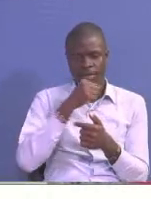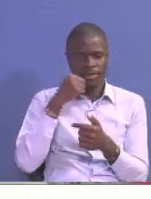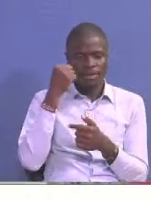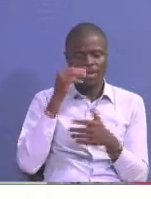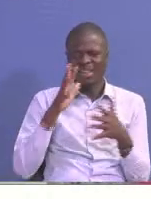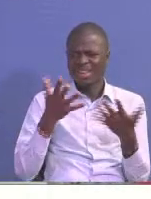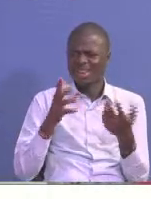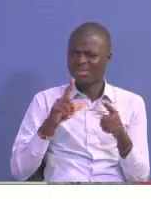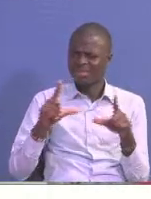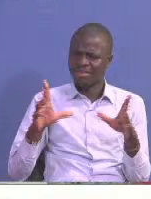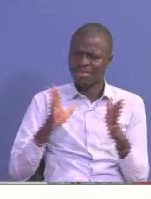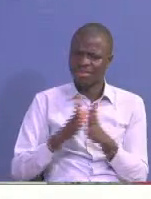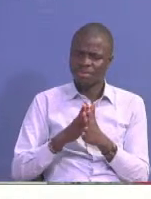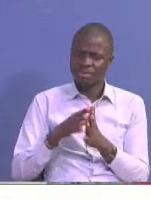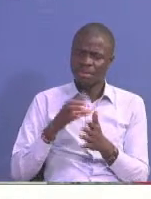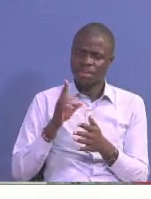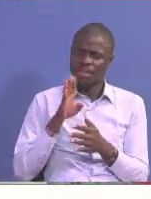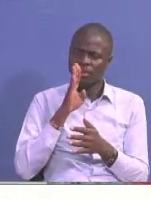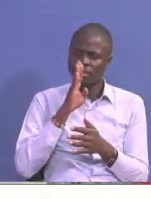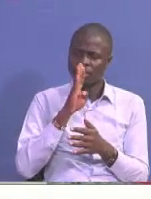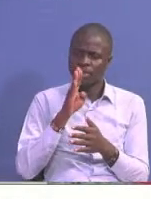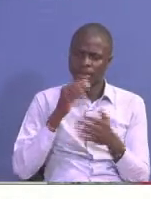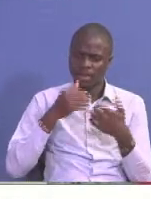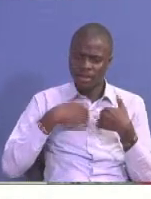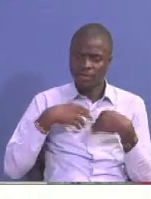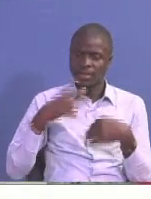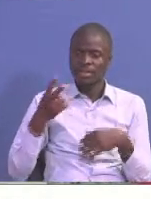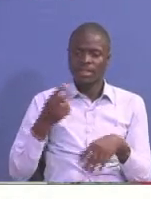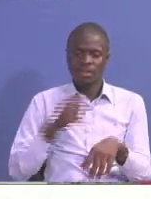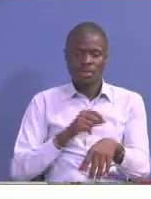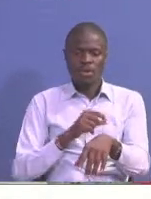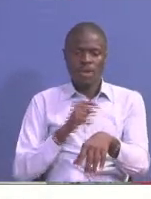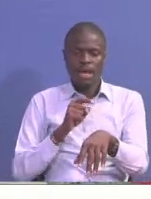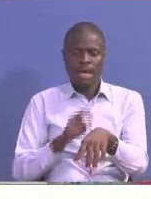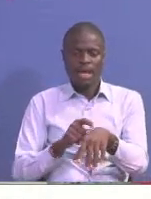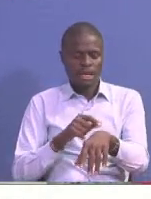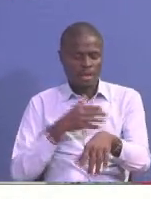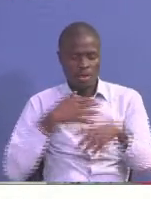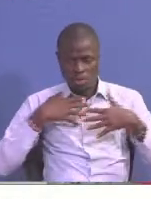How long shall we be wearing second-hand clothes?